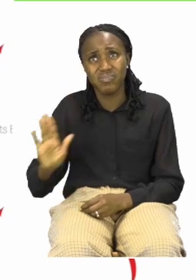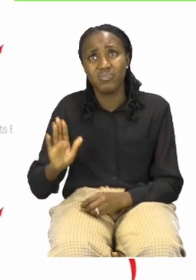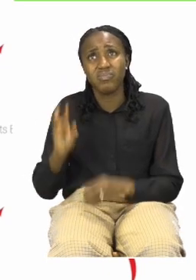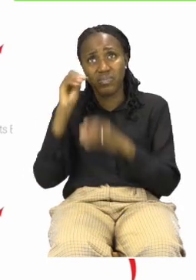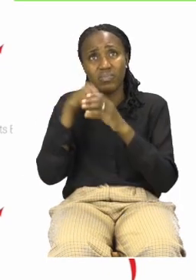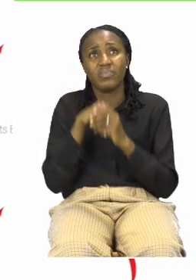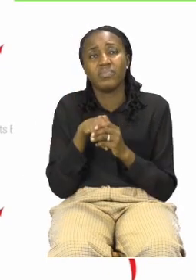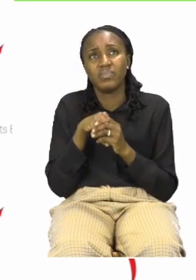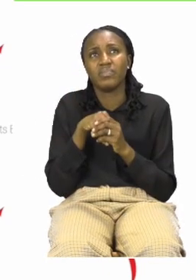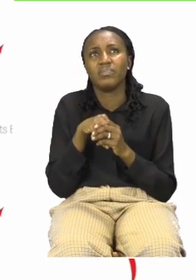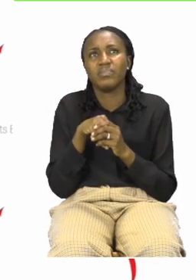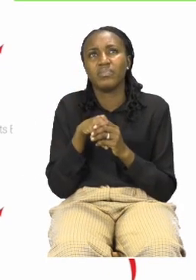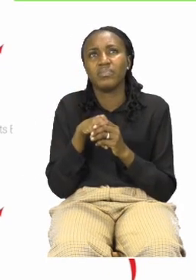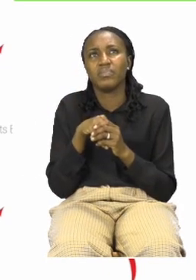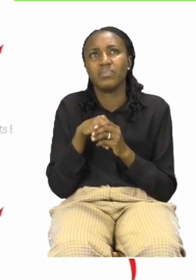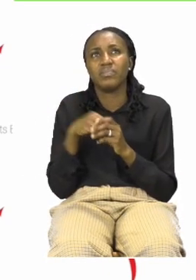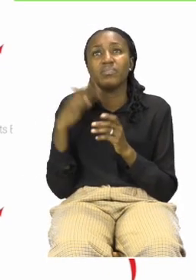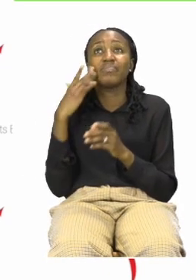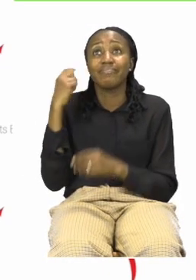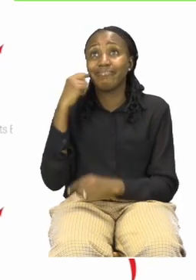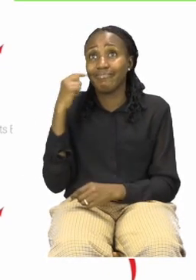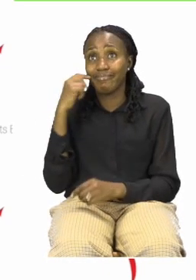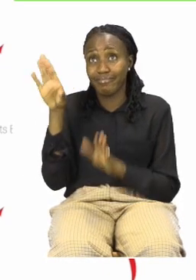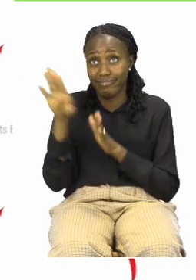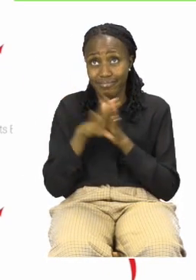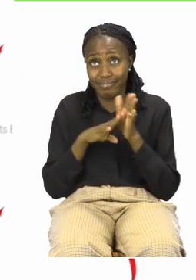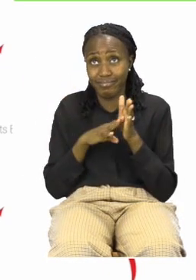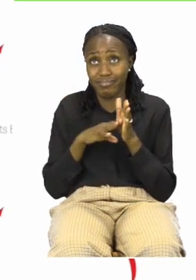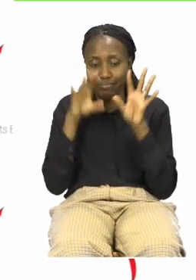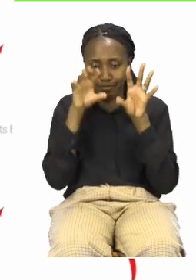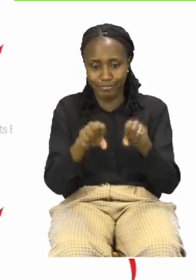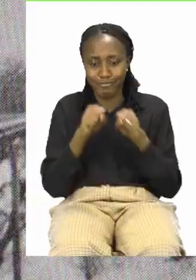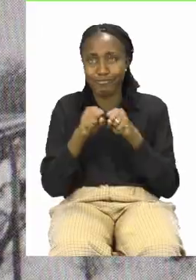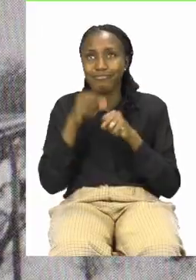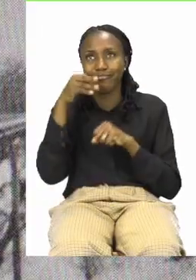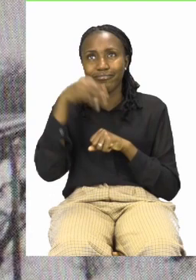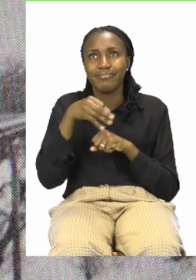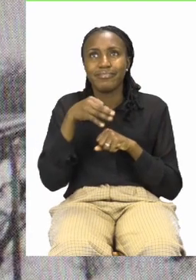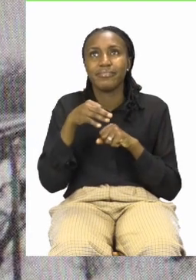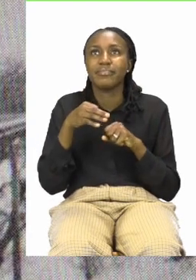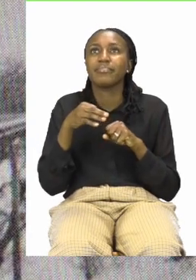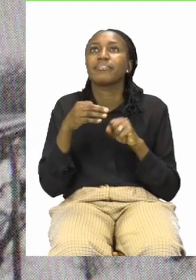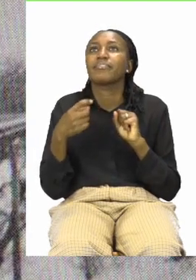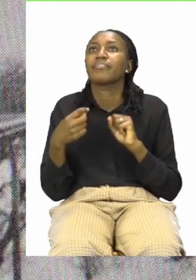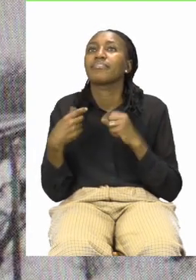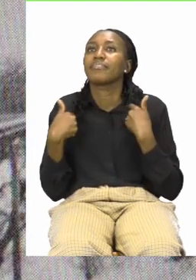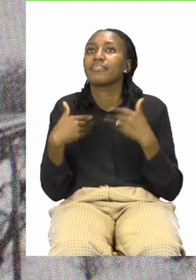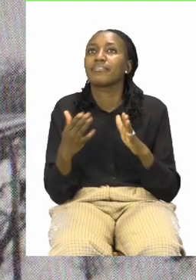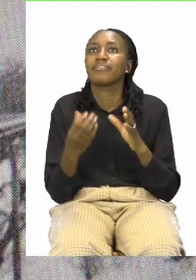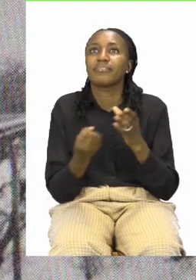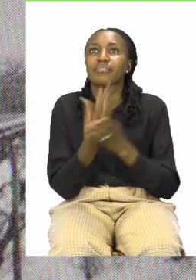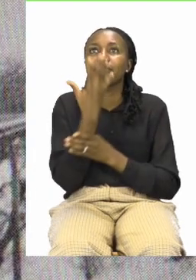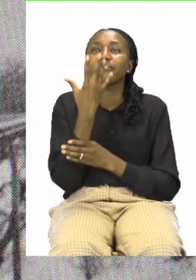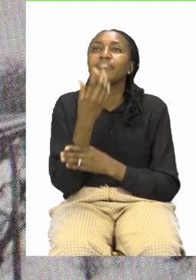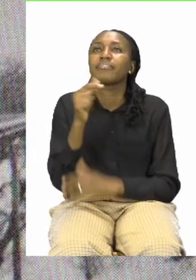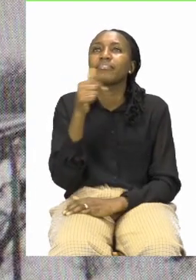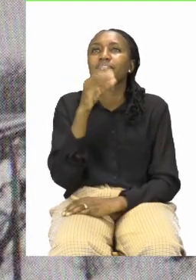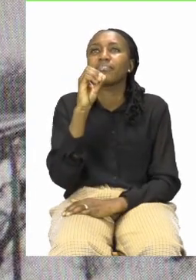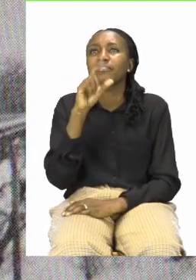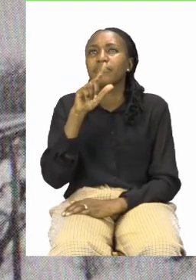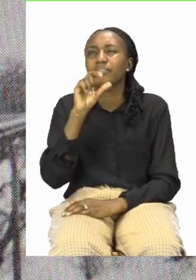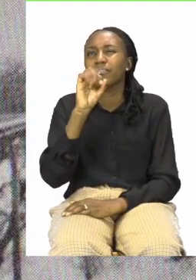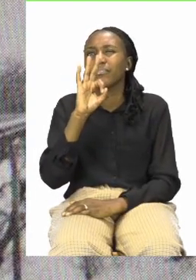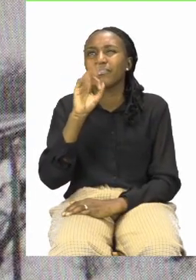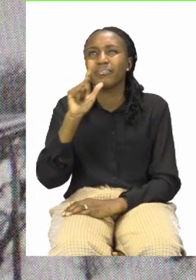But when the English came, of course, golf was introduced. And the first golf